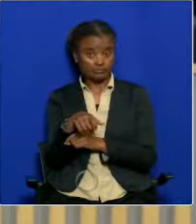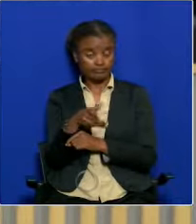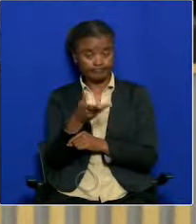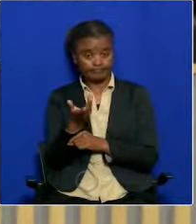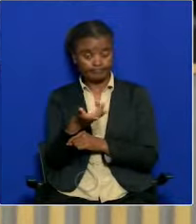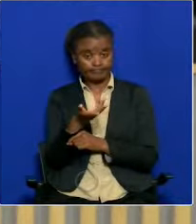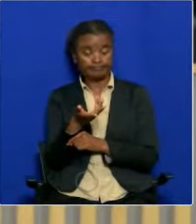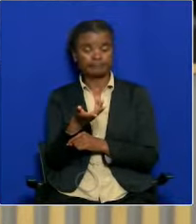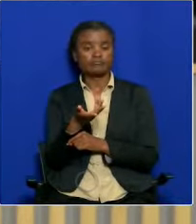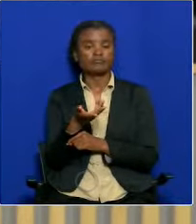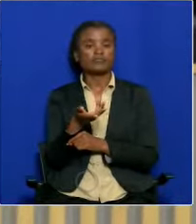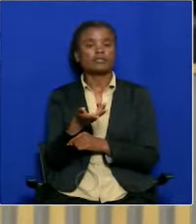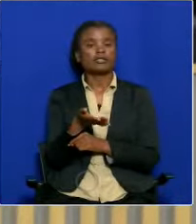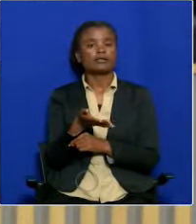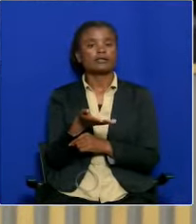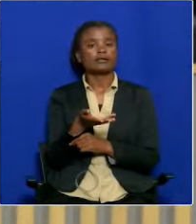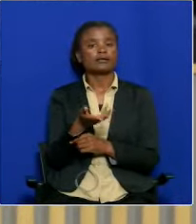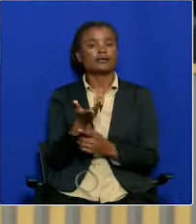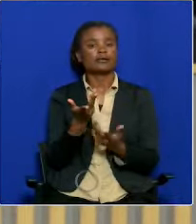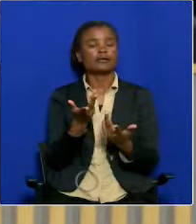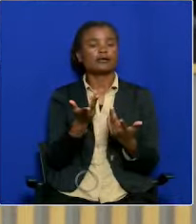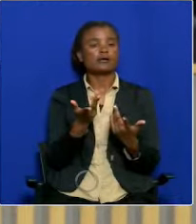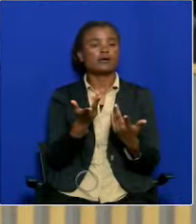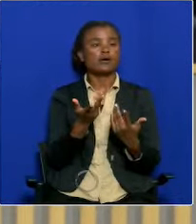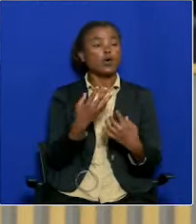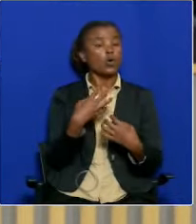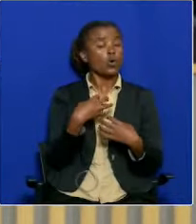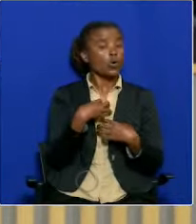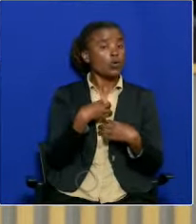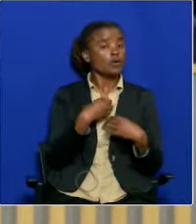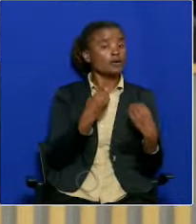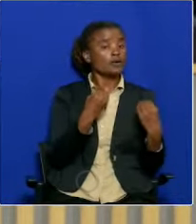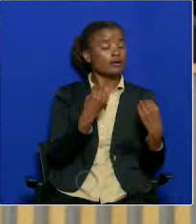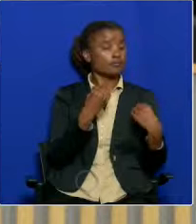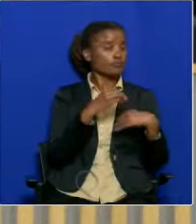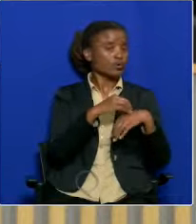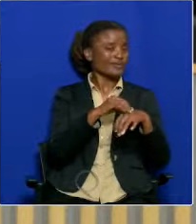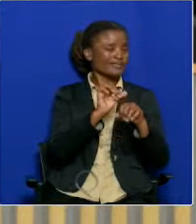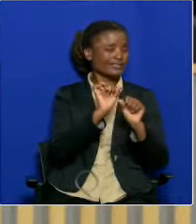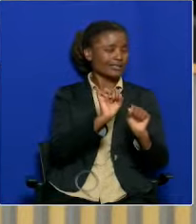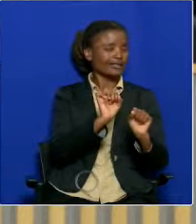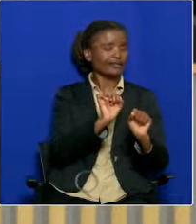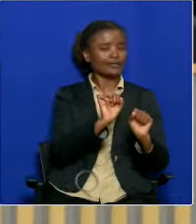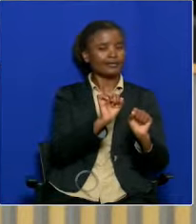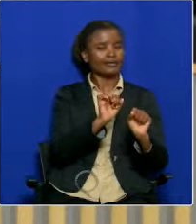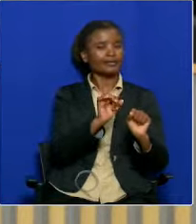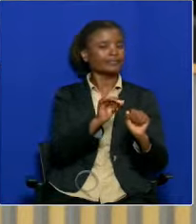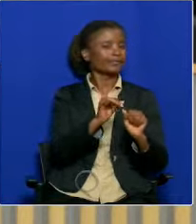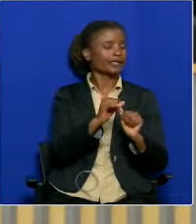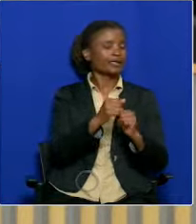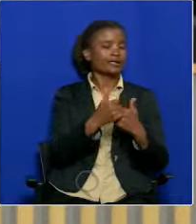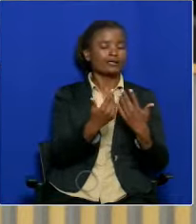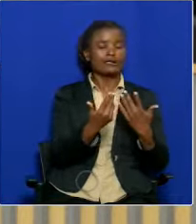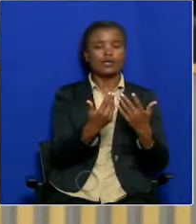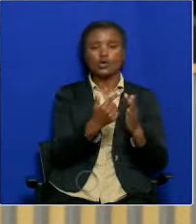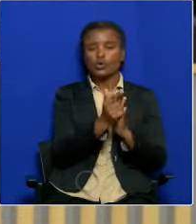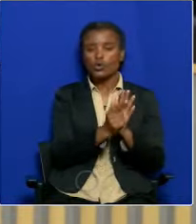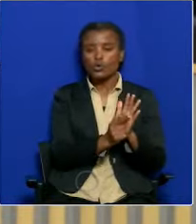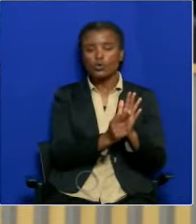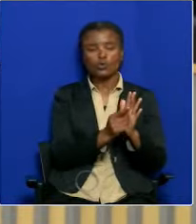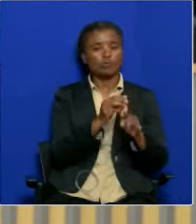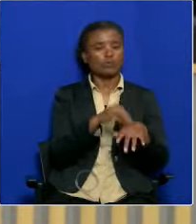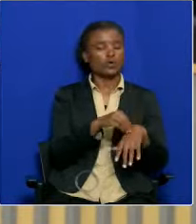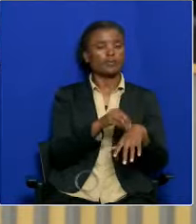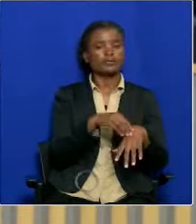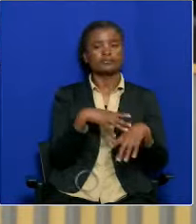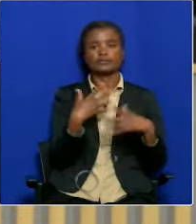who has his own problems with the law, if you like, who has a contract with the SAPS, where he's not